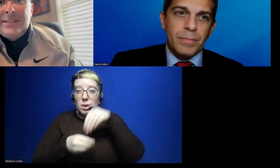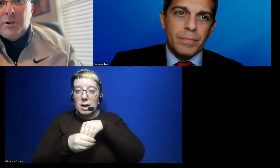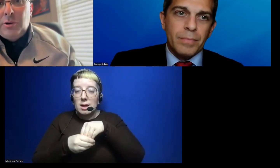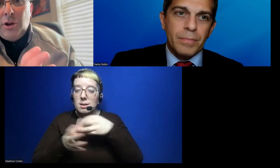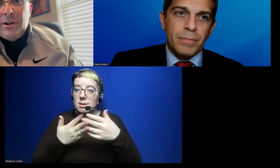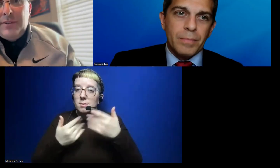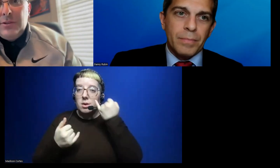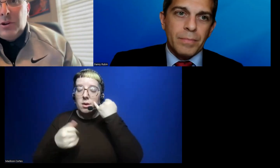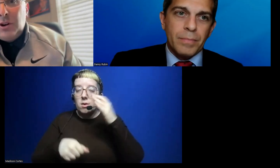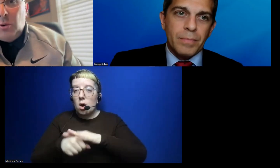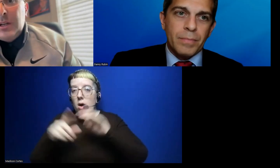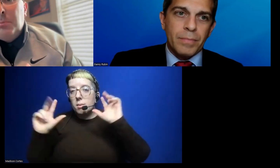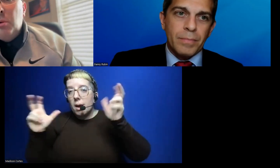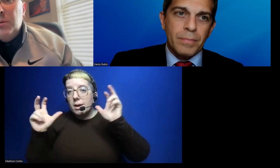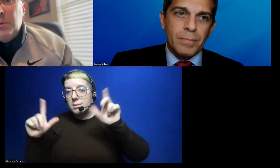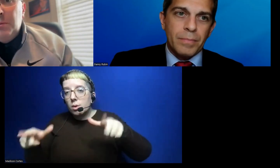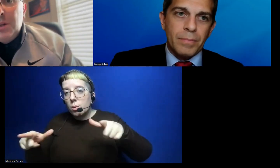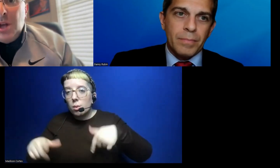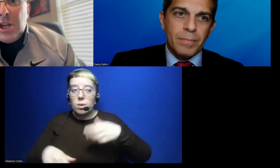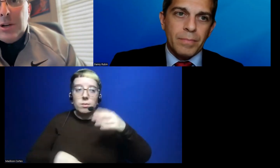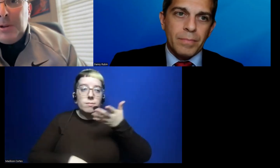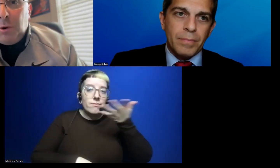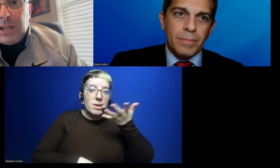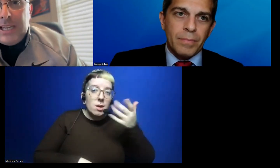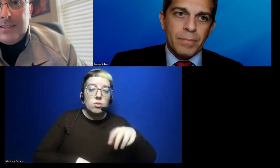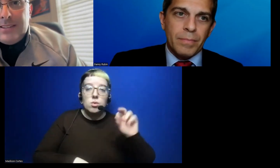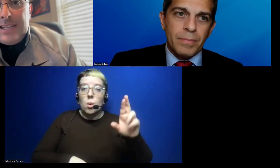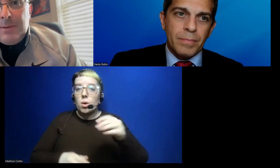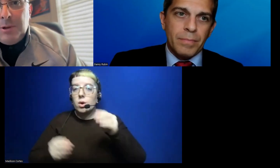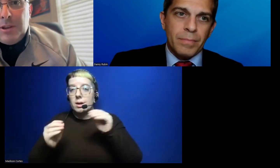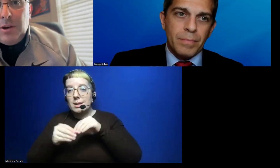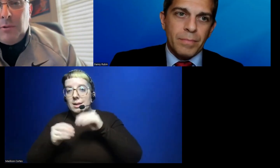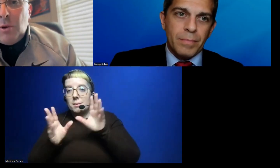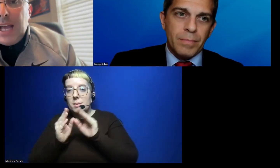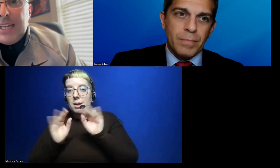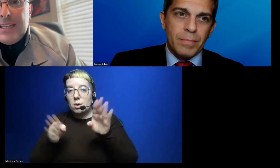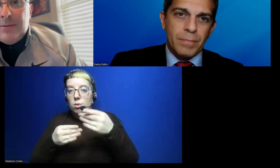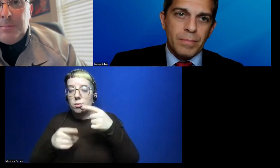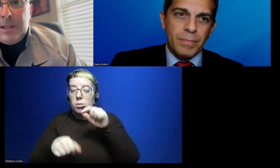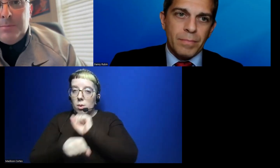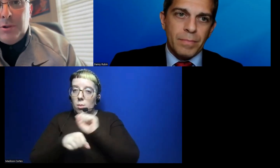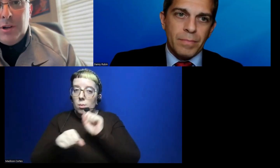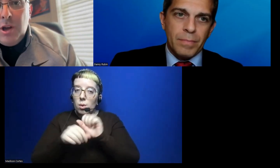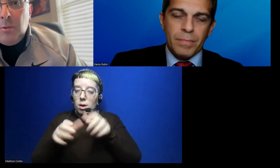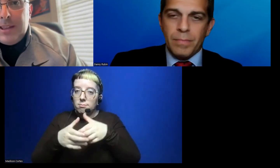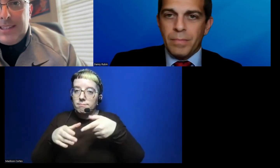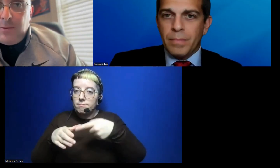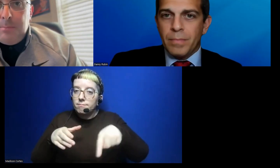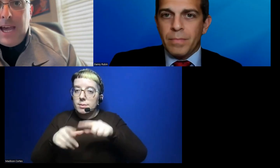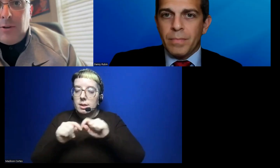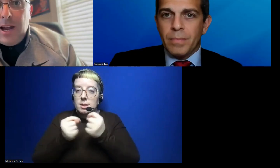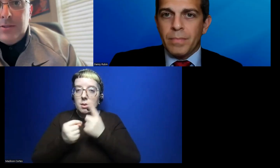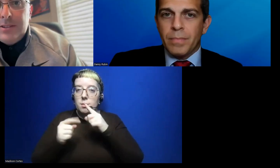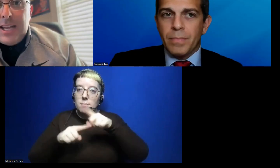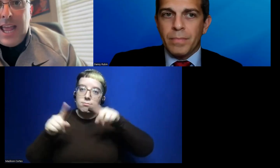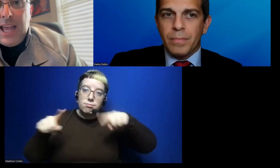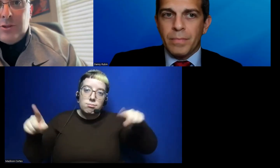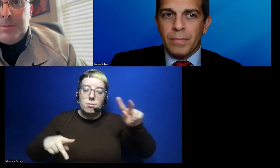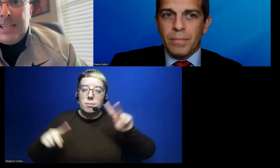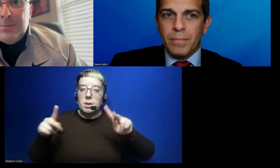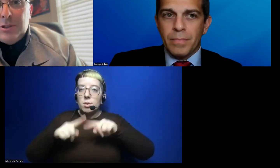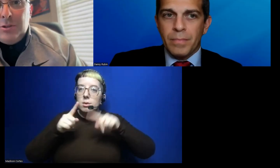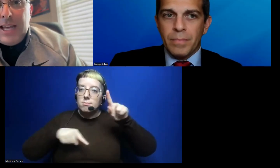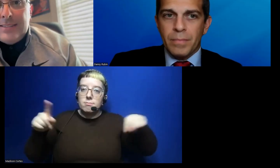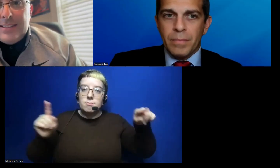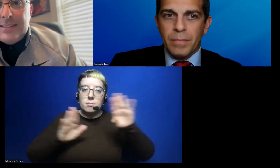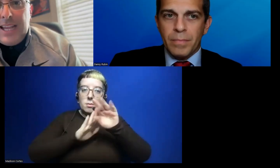on a basketball court, on a field, or in a boardroom, you're going to be working as a team with a variety of different people with different backgrounds. And